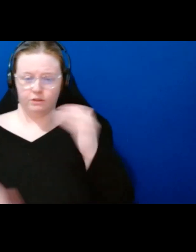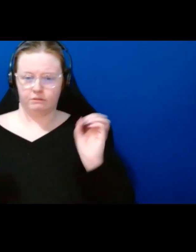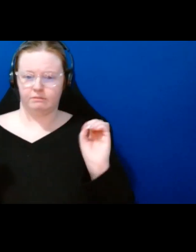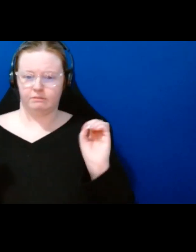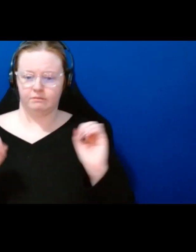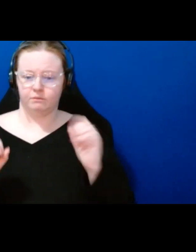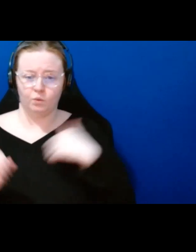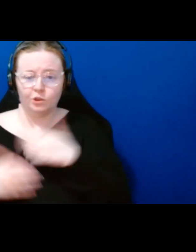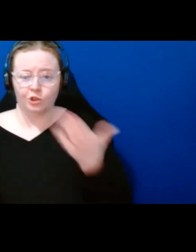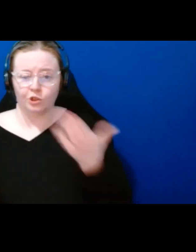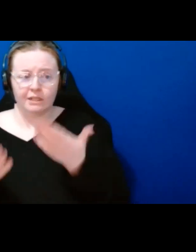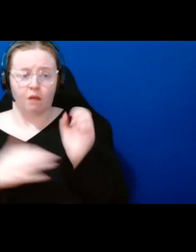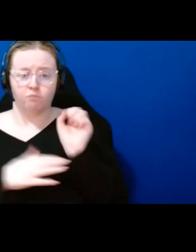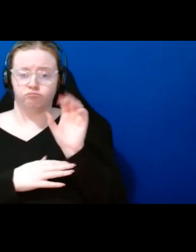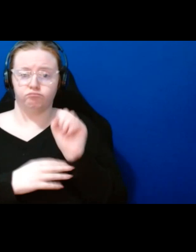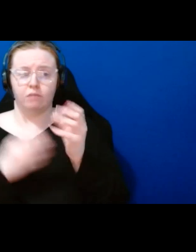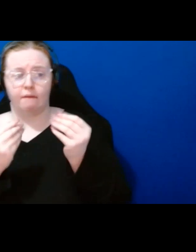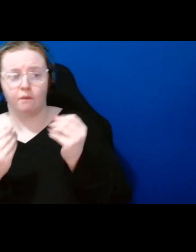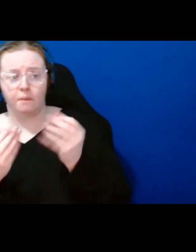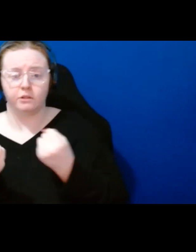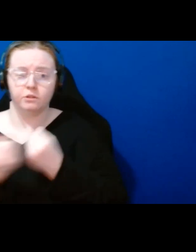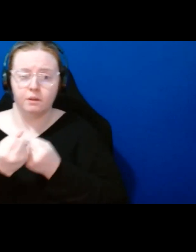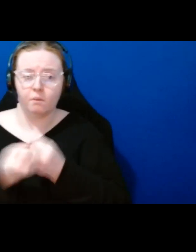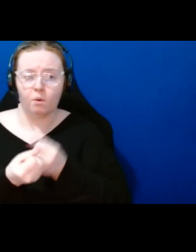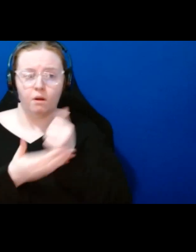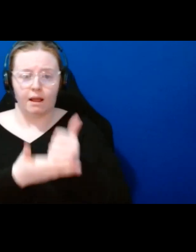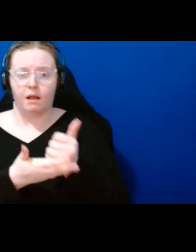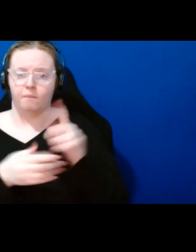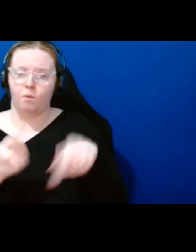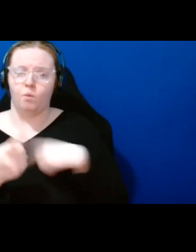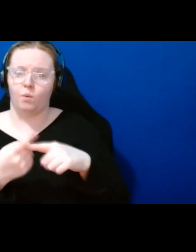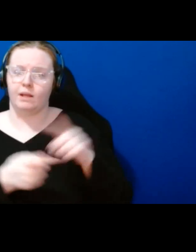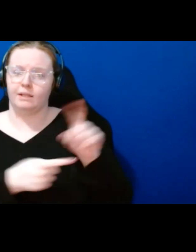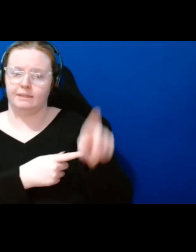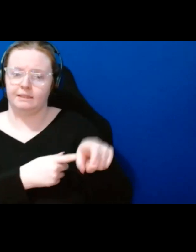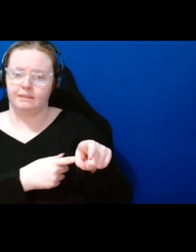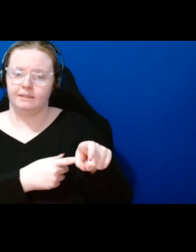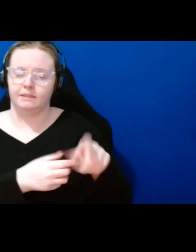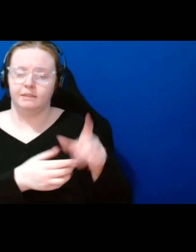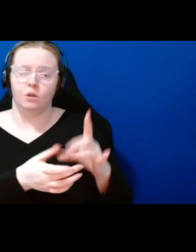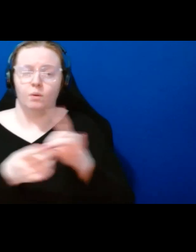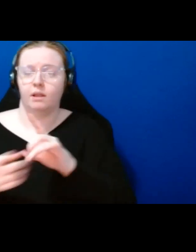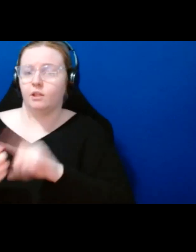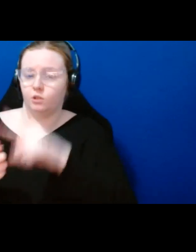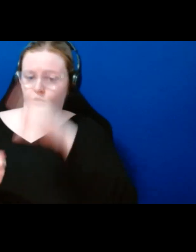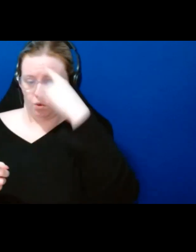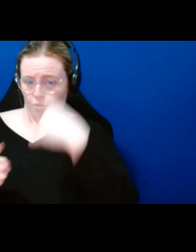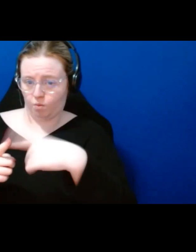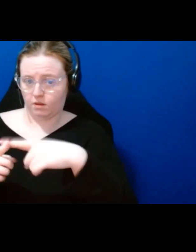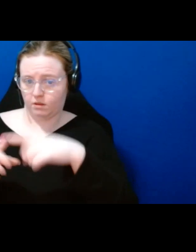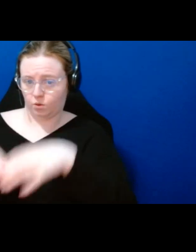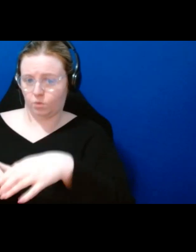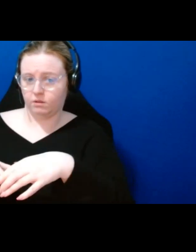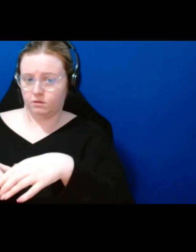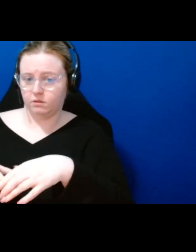answer and give information anytime you need that. With regards to the wellness coalitions, this is something that we are actually going to